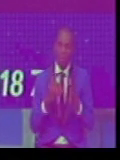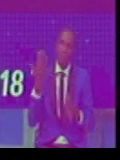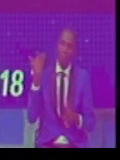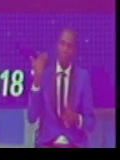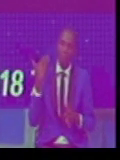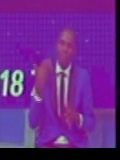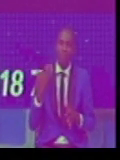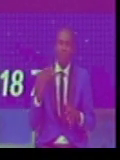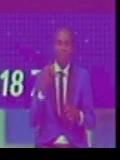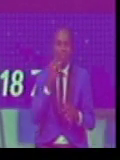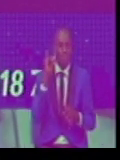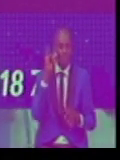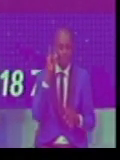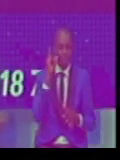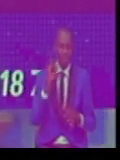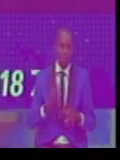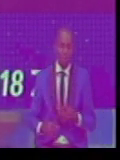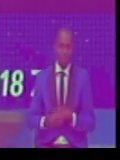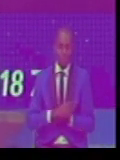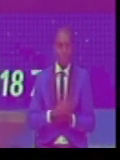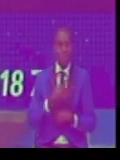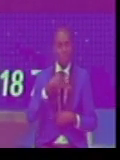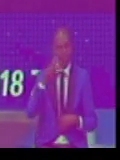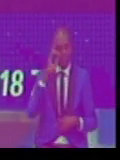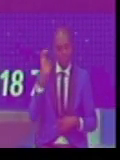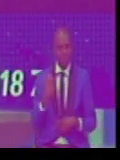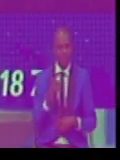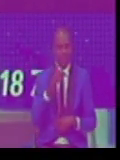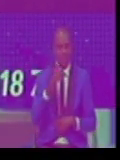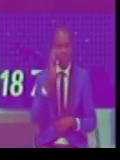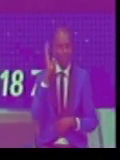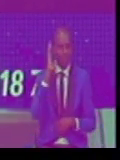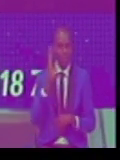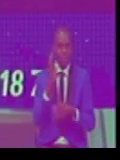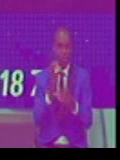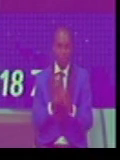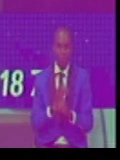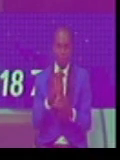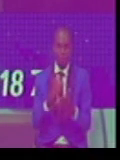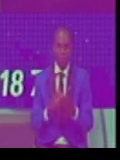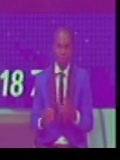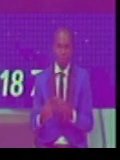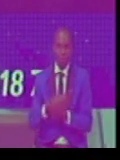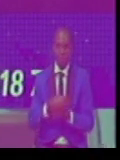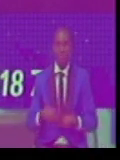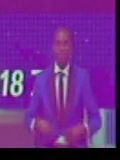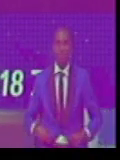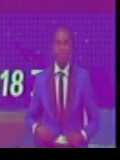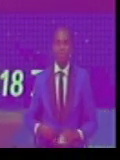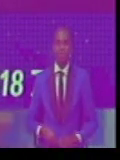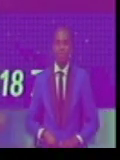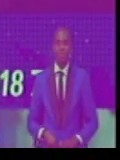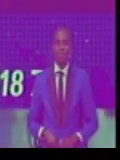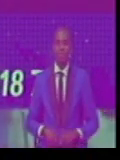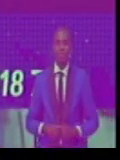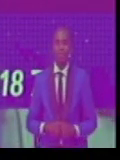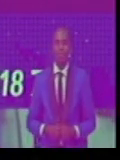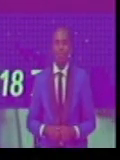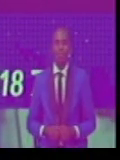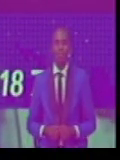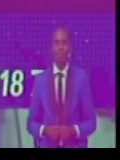The Lord is working. The Lord has touched you. Check yourself. What you couldn't do before, begin to do it